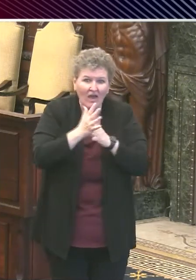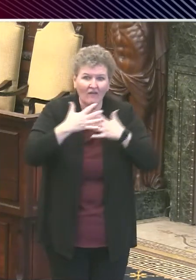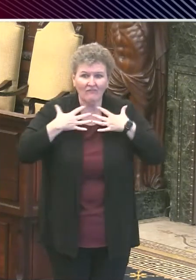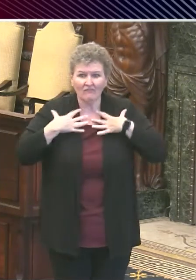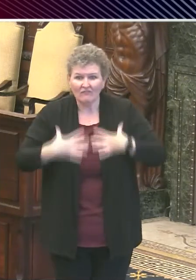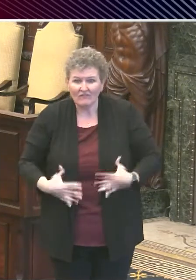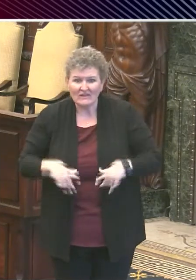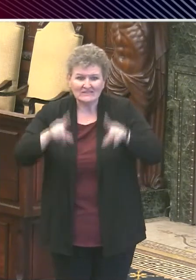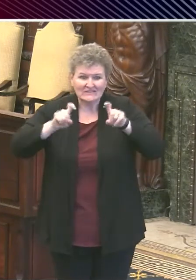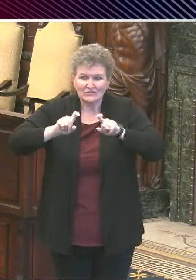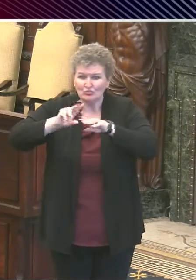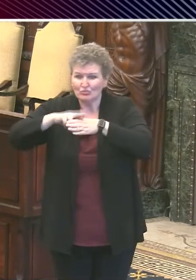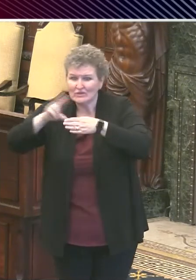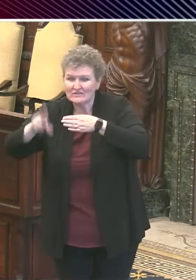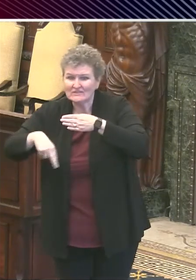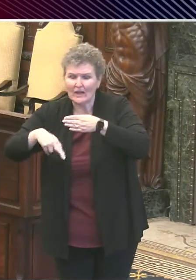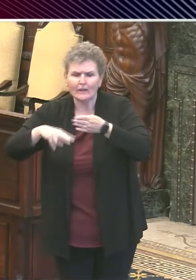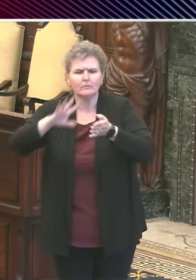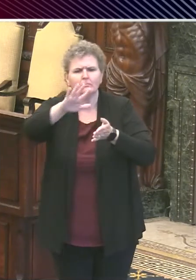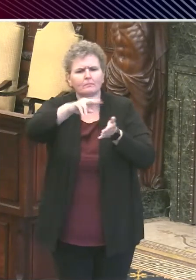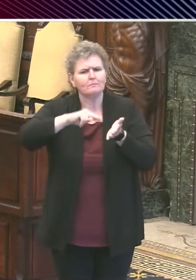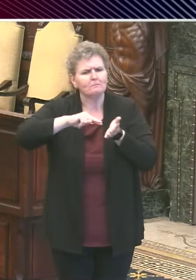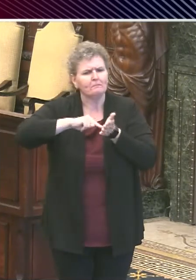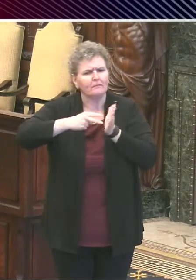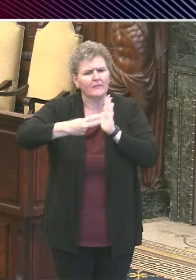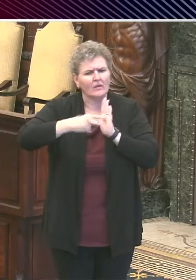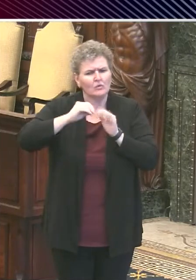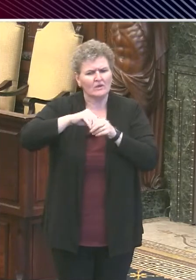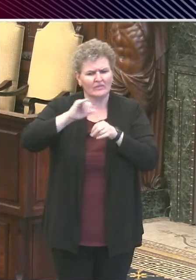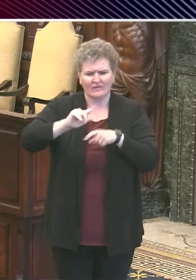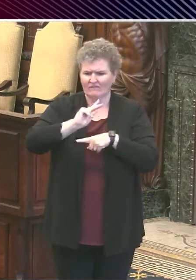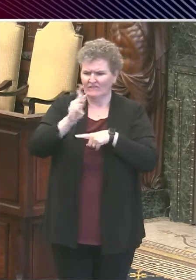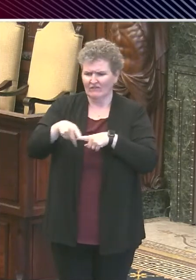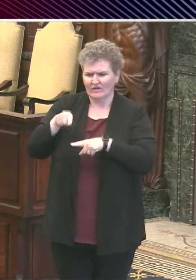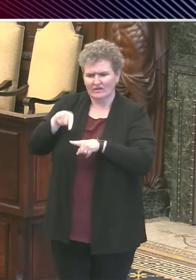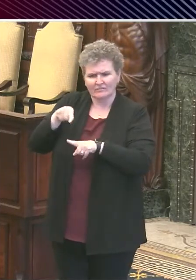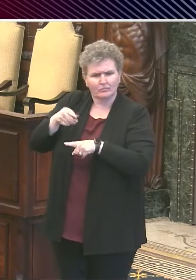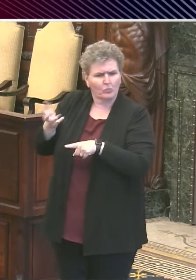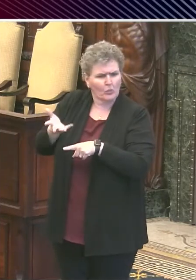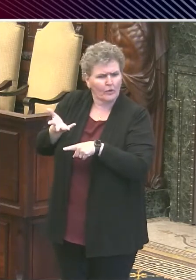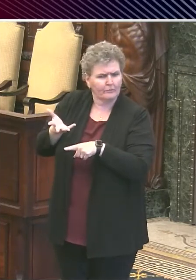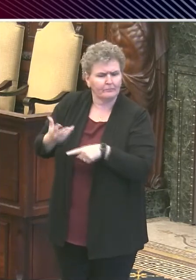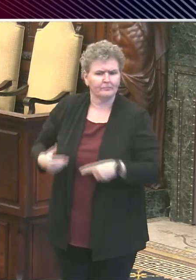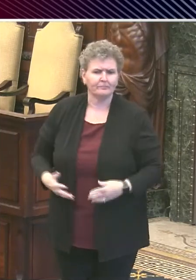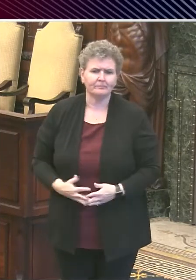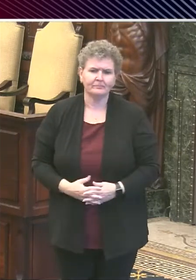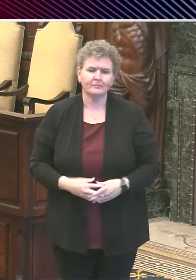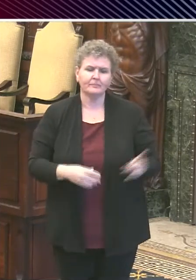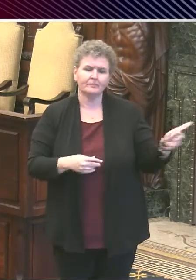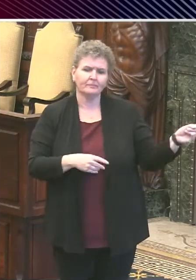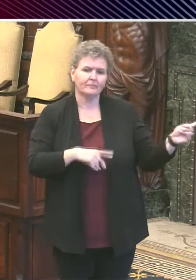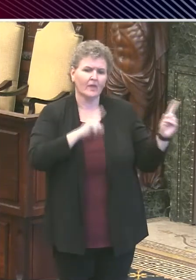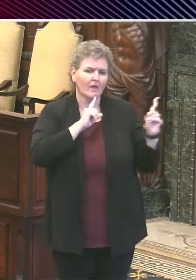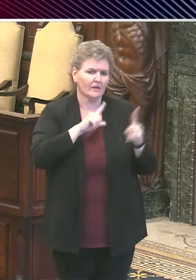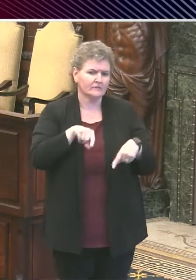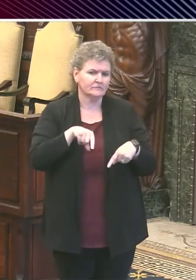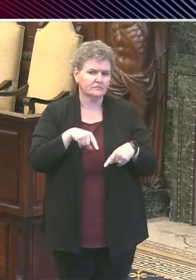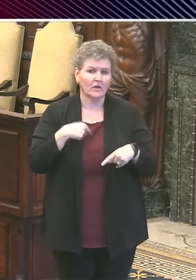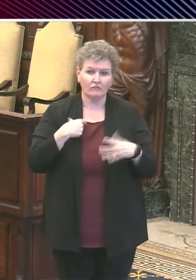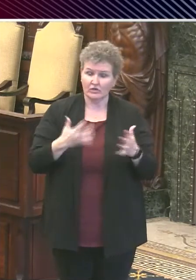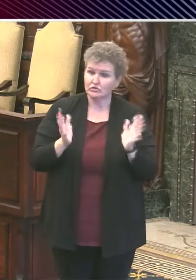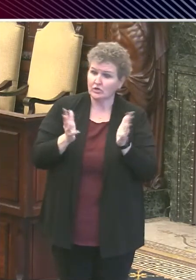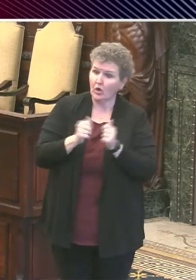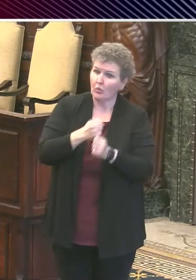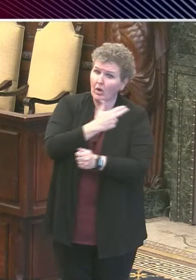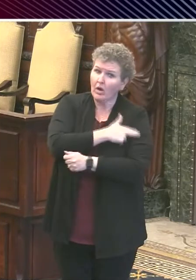the pandemic going forward in Philadelphia and in our region? Well, we have talked to the hospitals about stockpiling